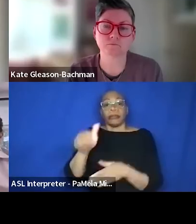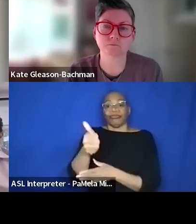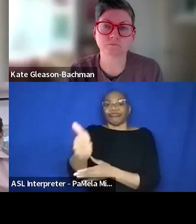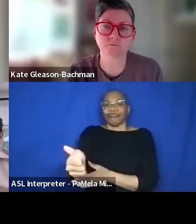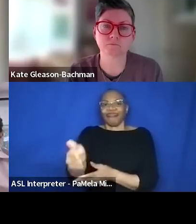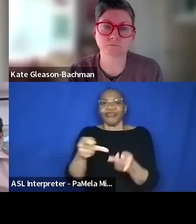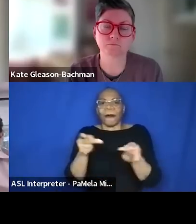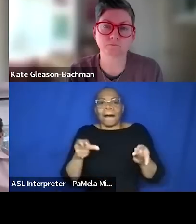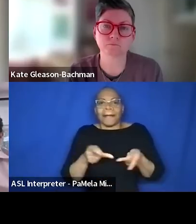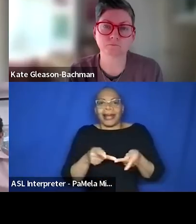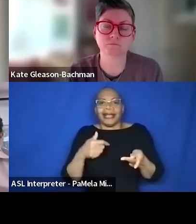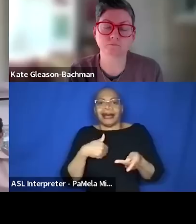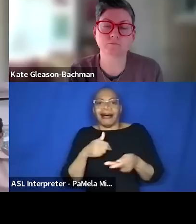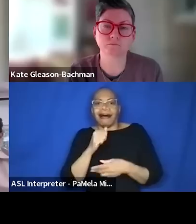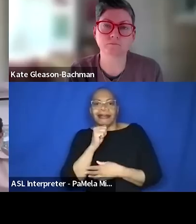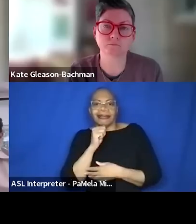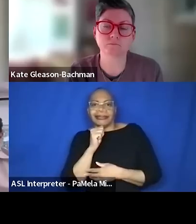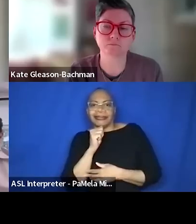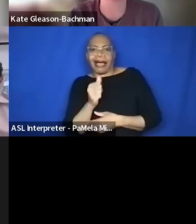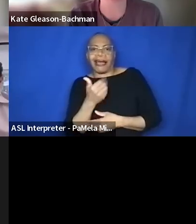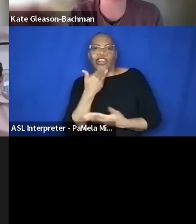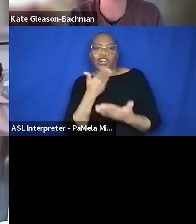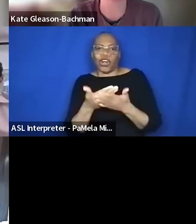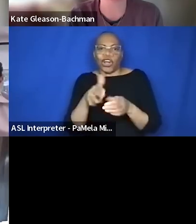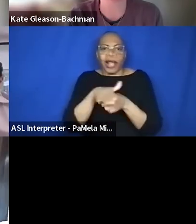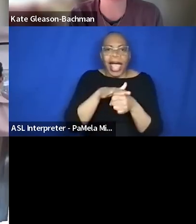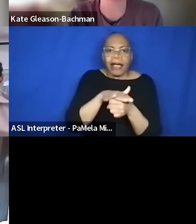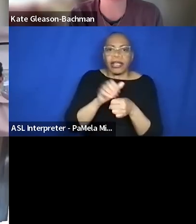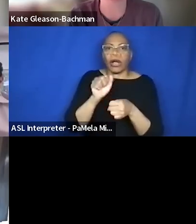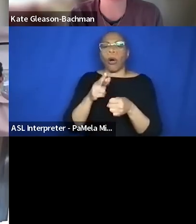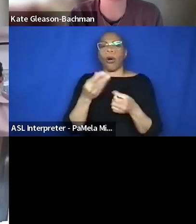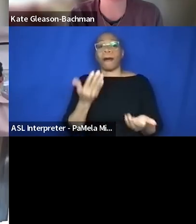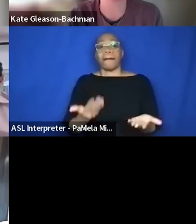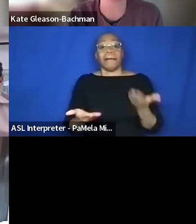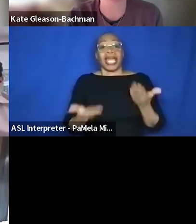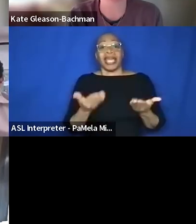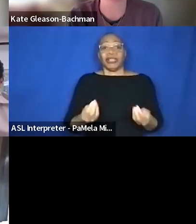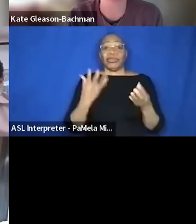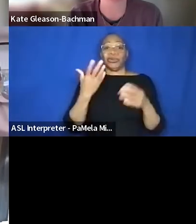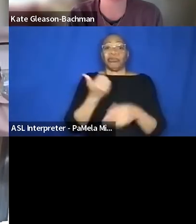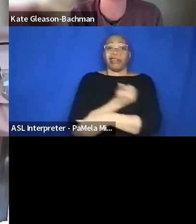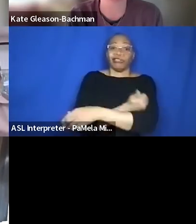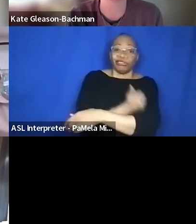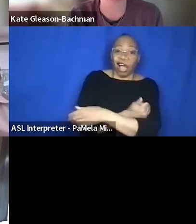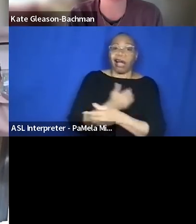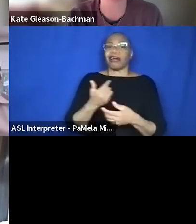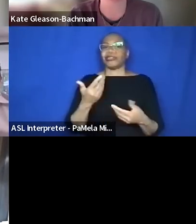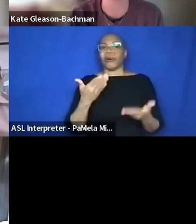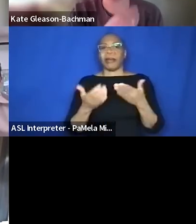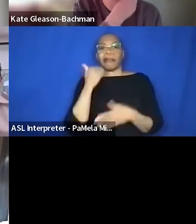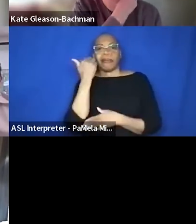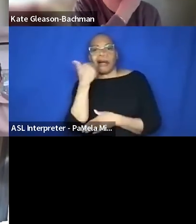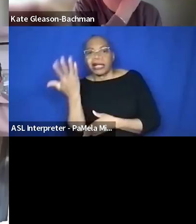maybe I'm not liked. Maybe it's just not a good area. Maybe there's just too much drugs, too much prostitute. Like there's just so much